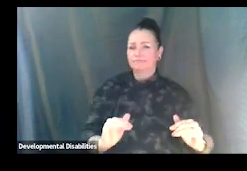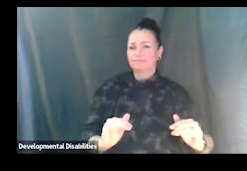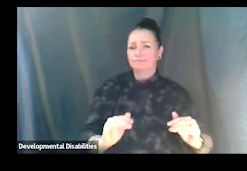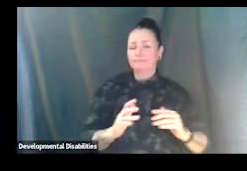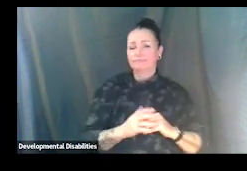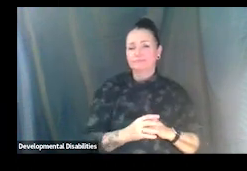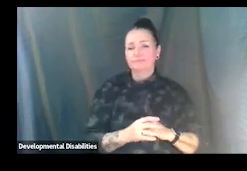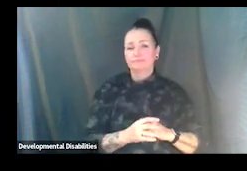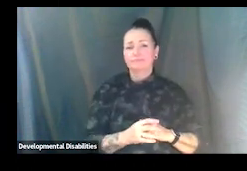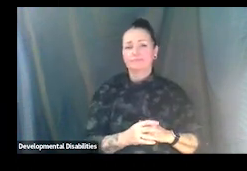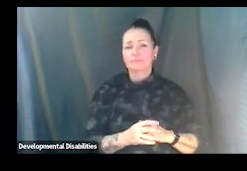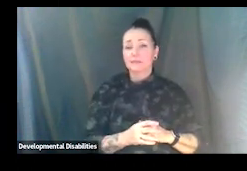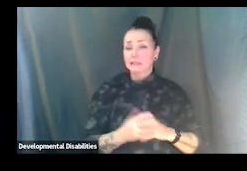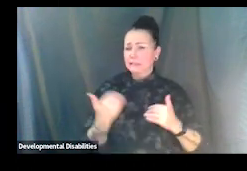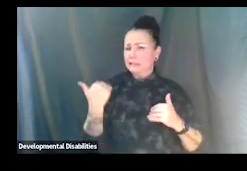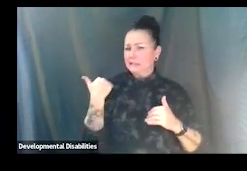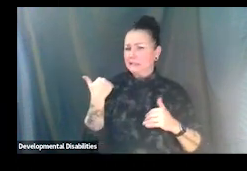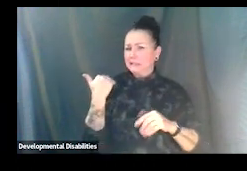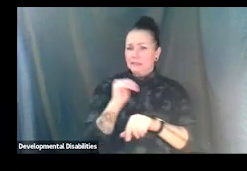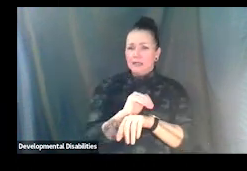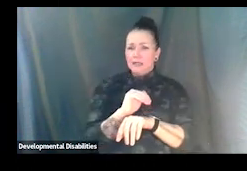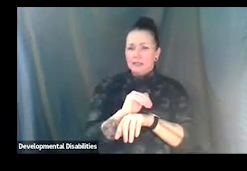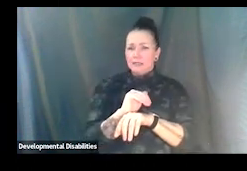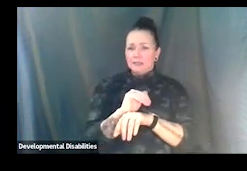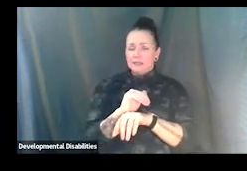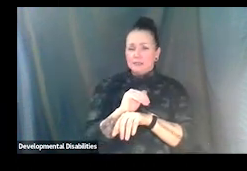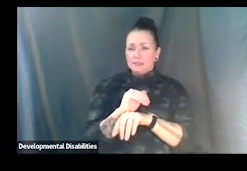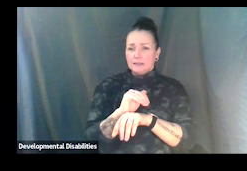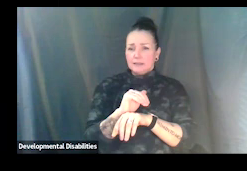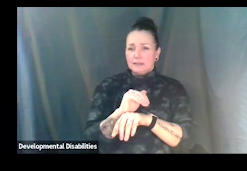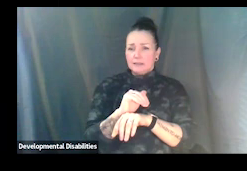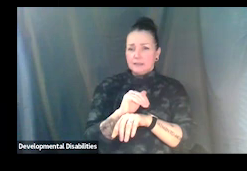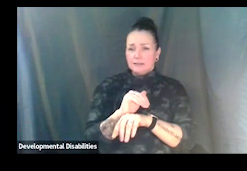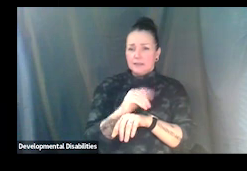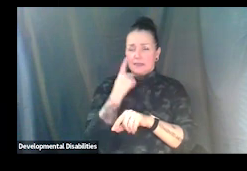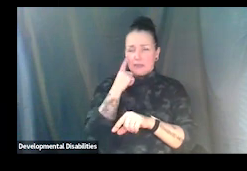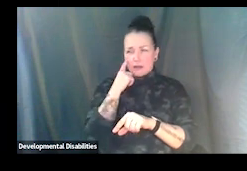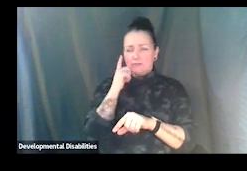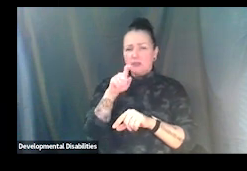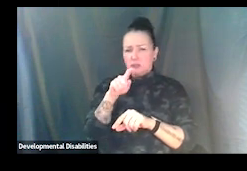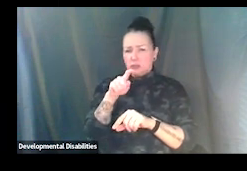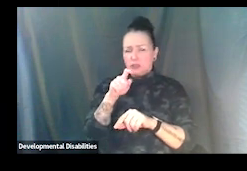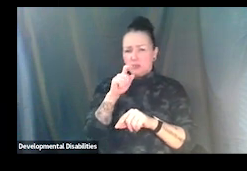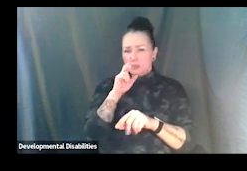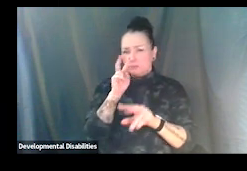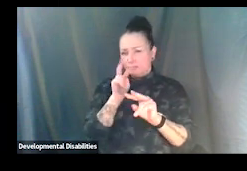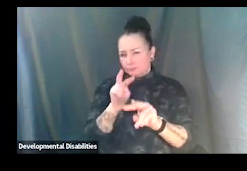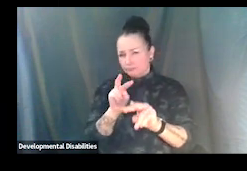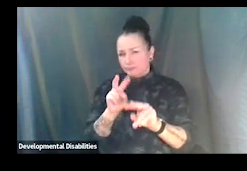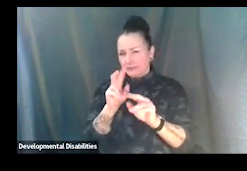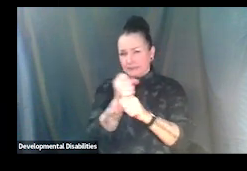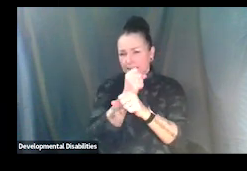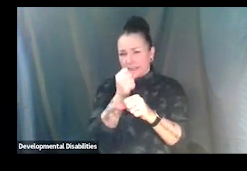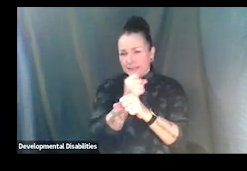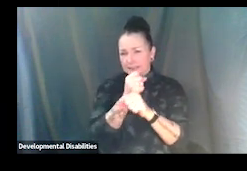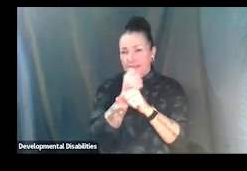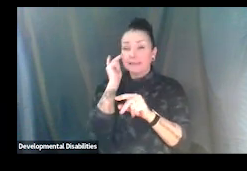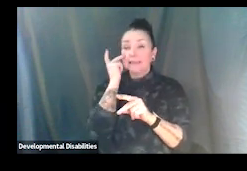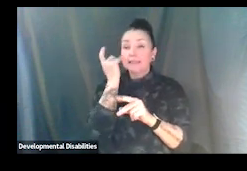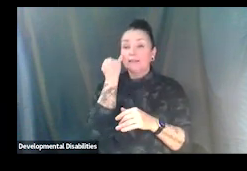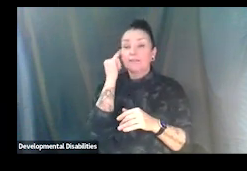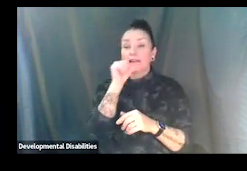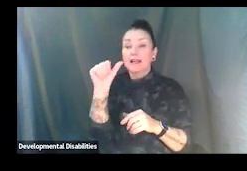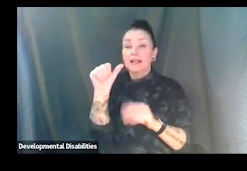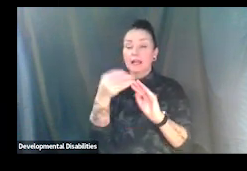So last night, I was just updating this slide. So in terms of understanding the way medicine is used. And